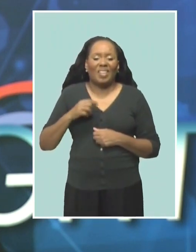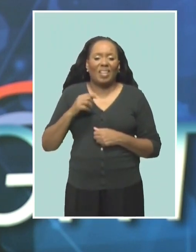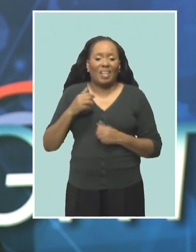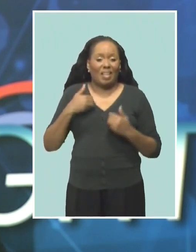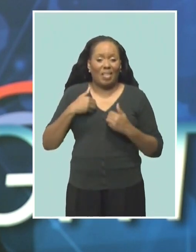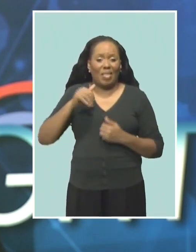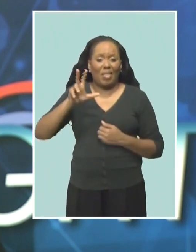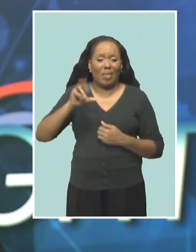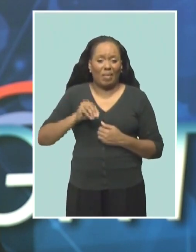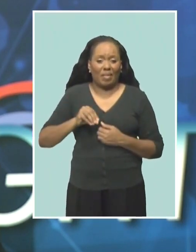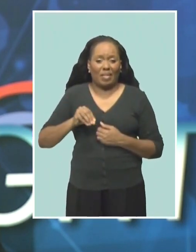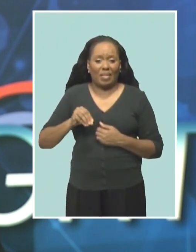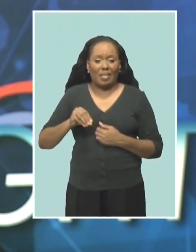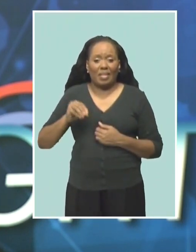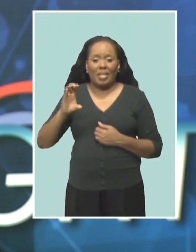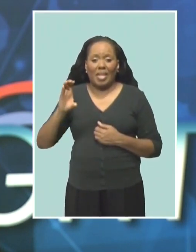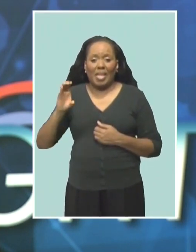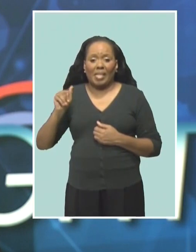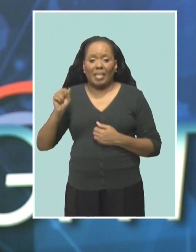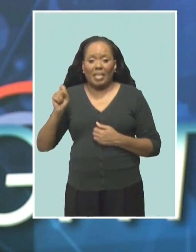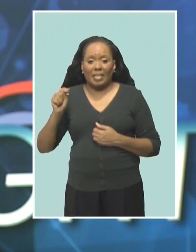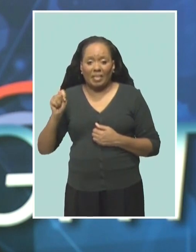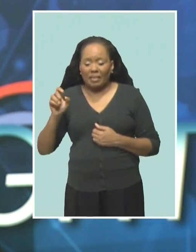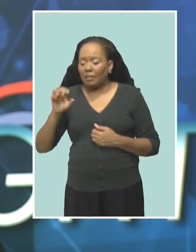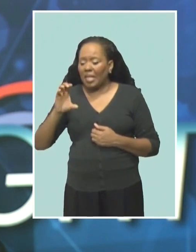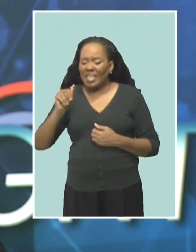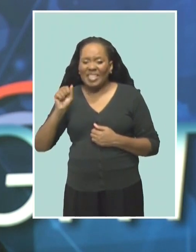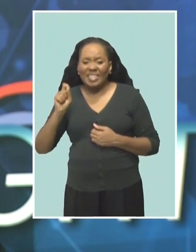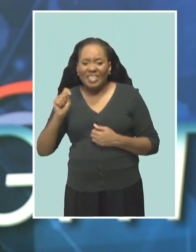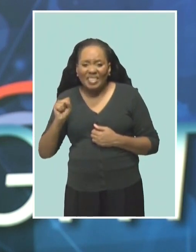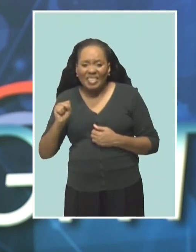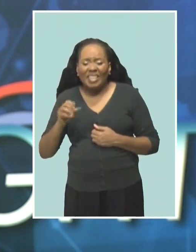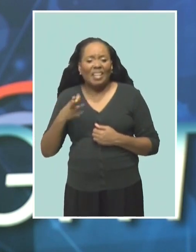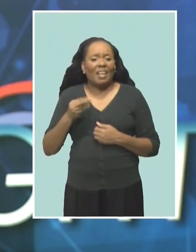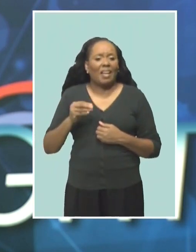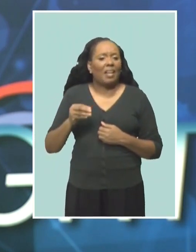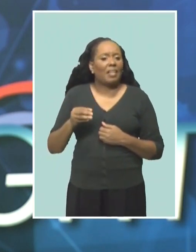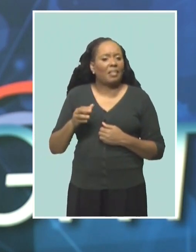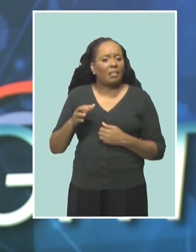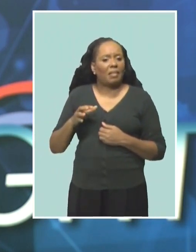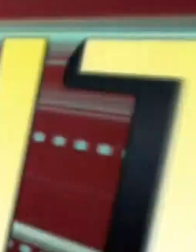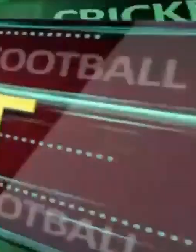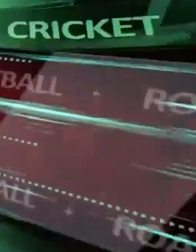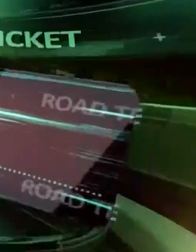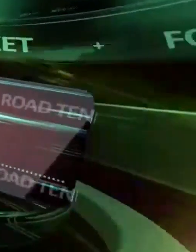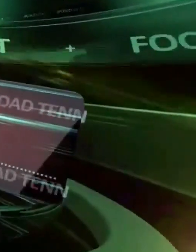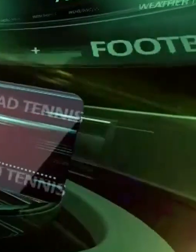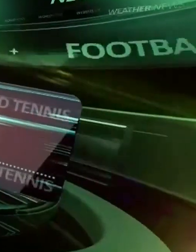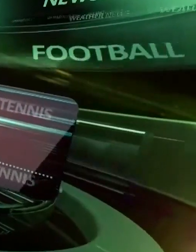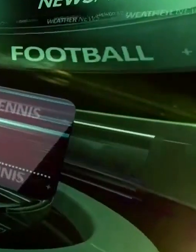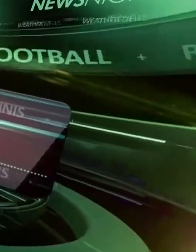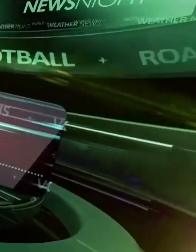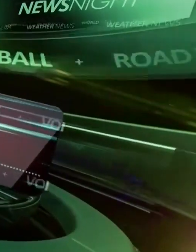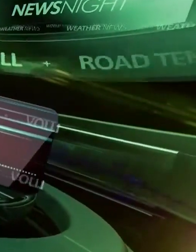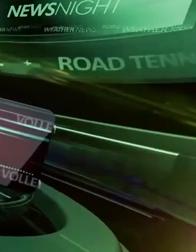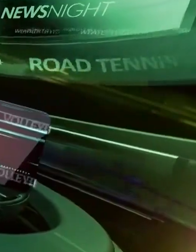criminal cases and another 29 and 27 cases in 7 months.